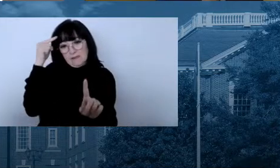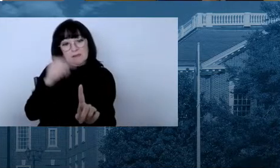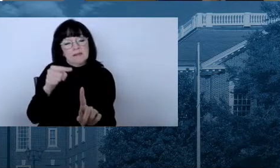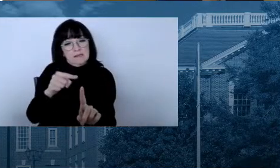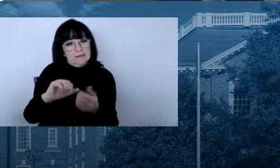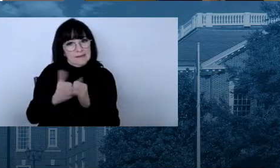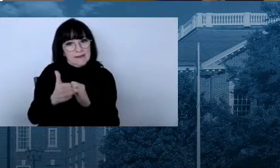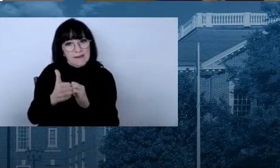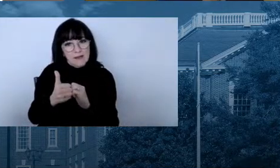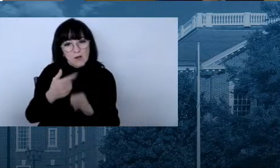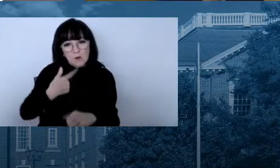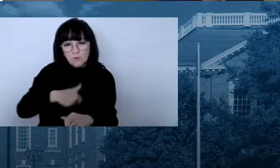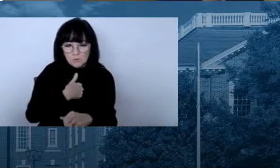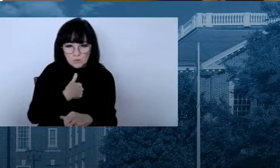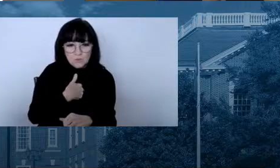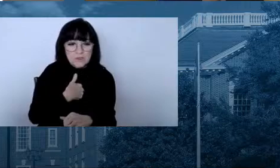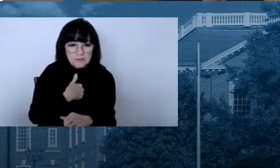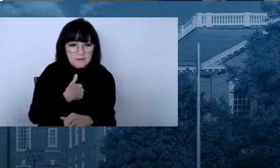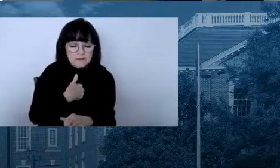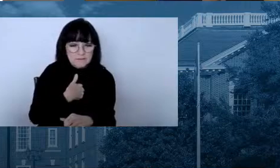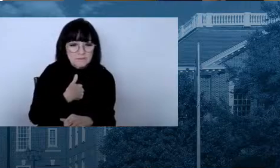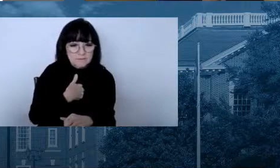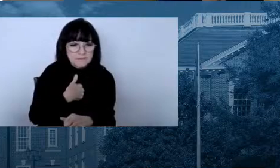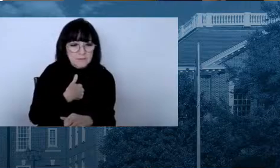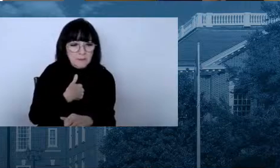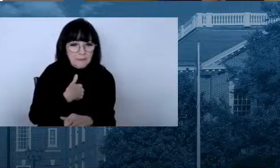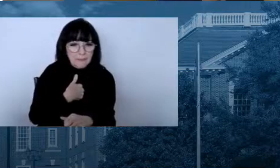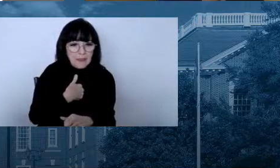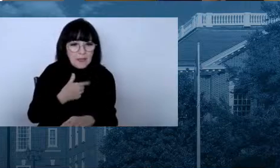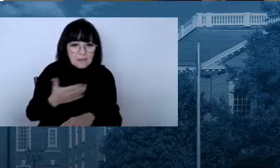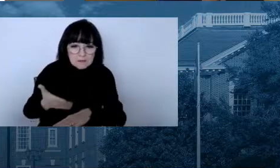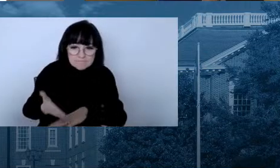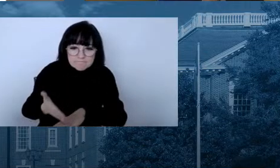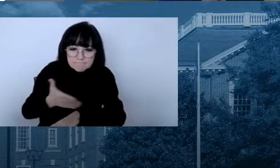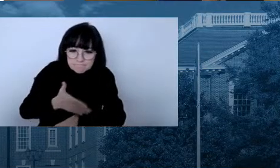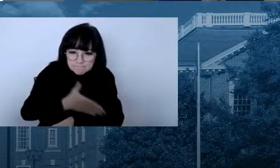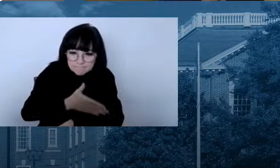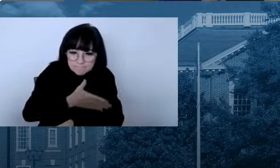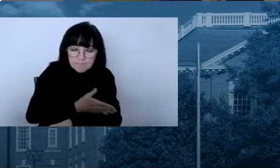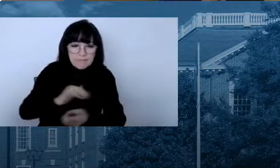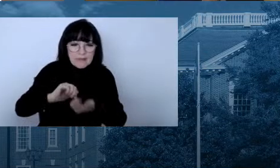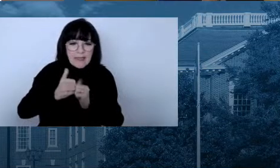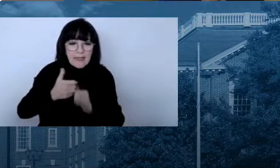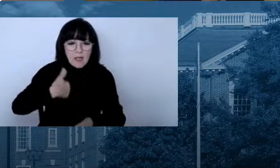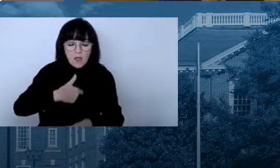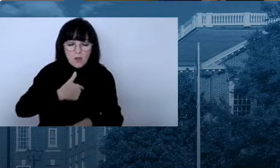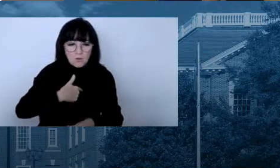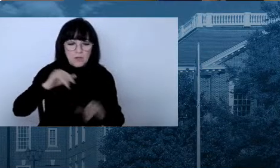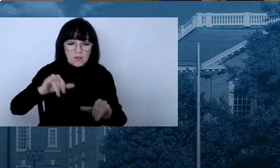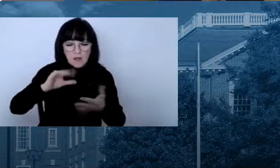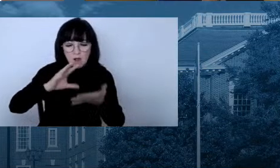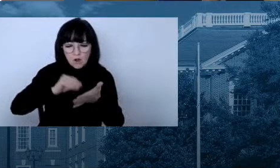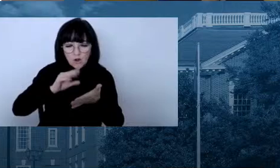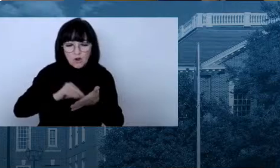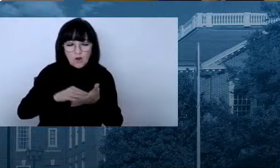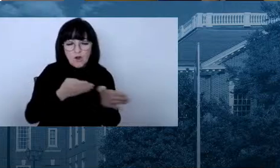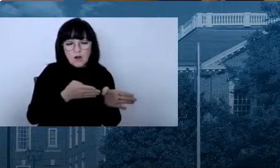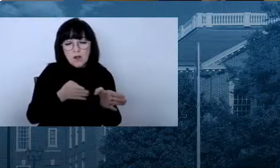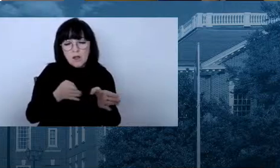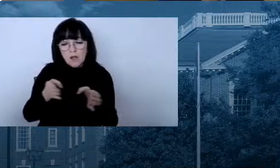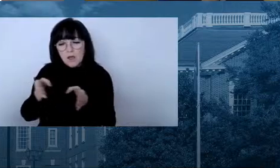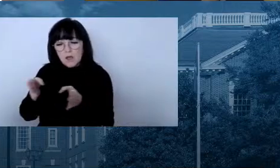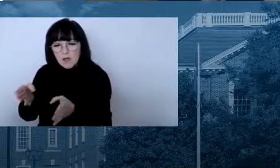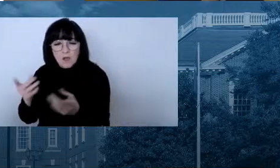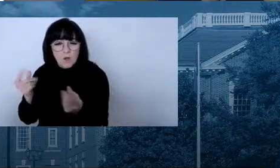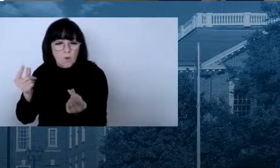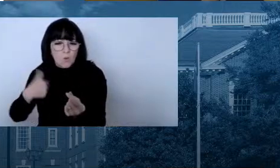we evolve in our approach, as this thing moves on and moves forward. Yeah, and Governor, if I